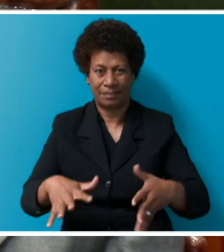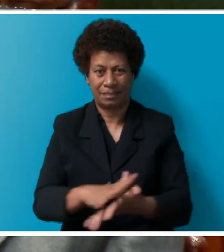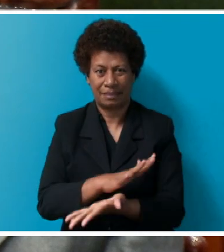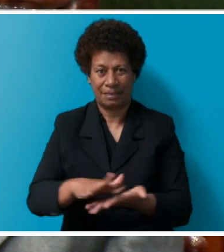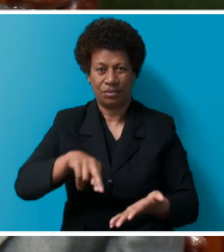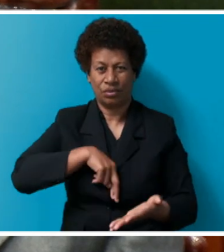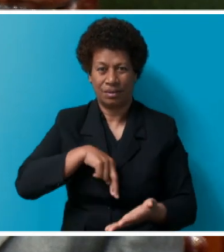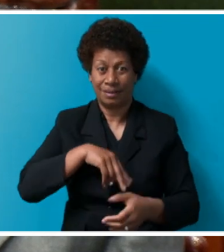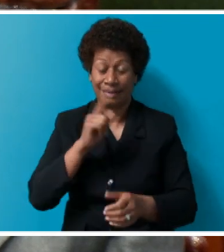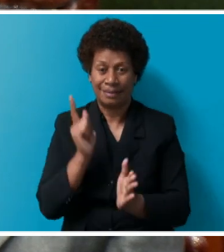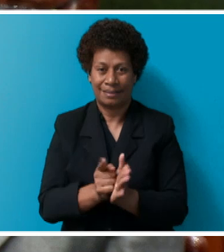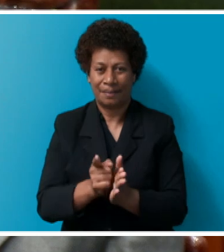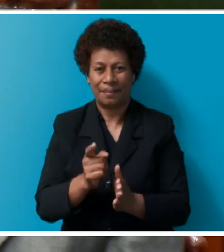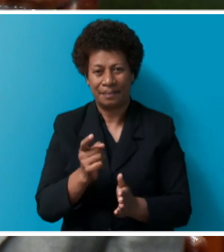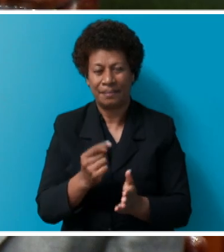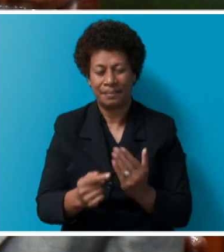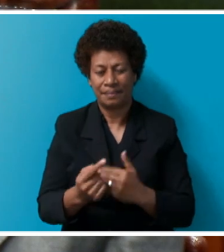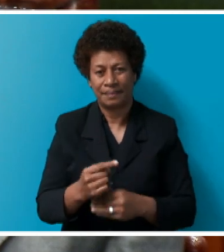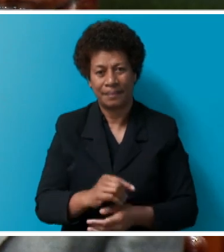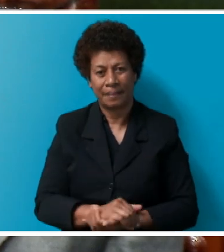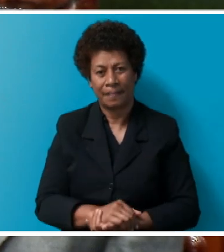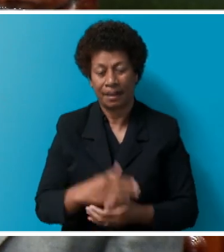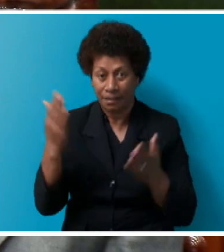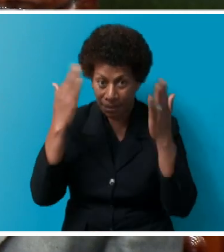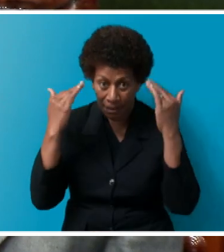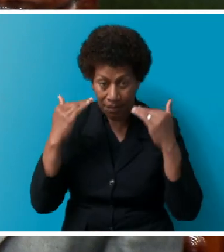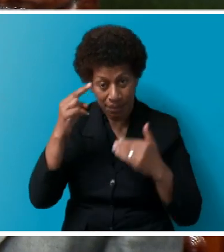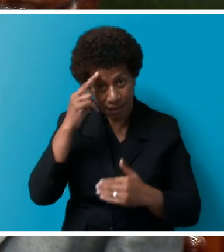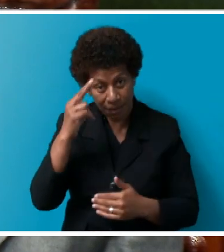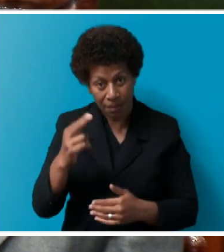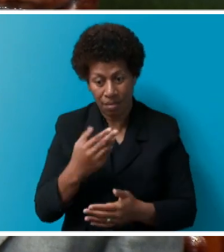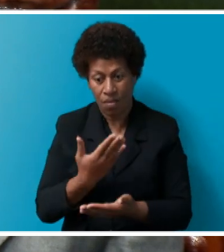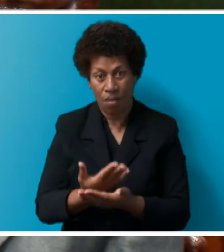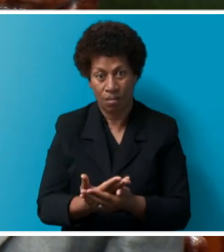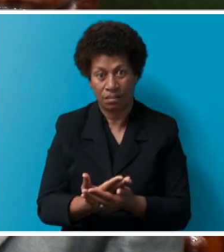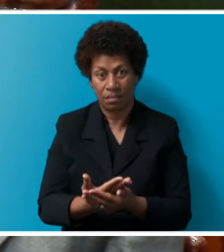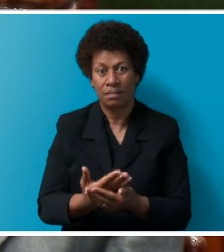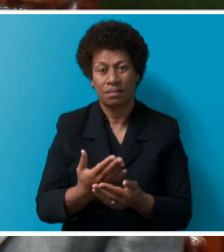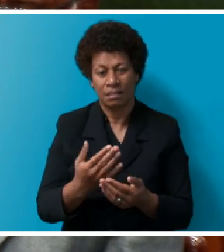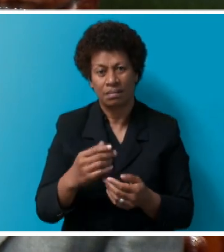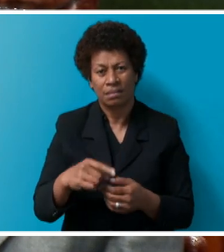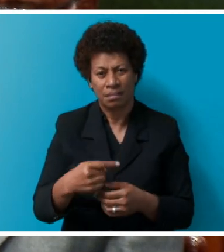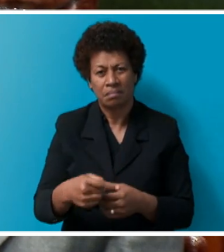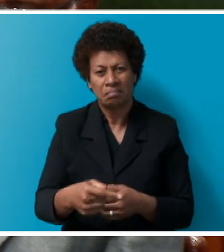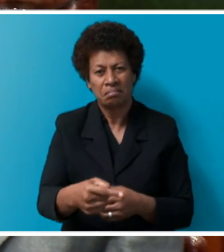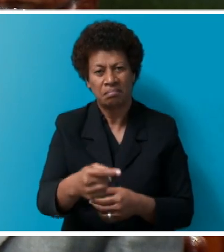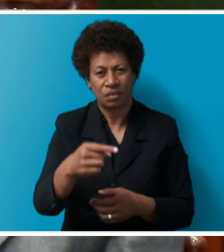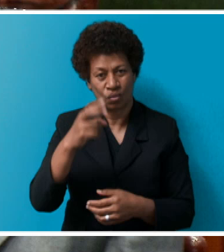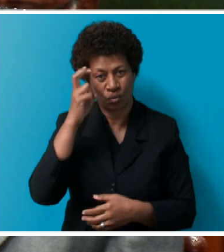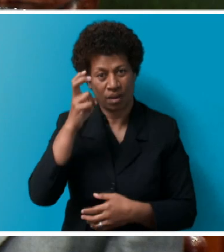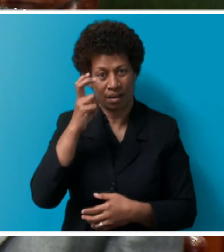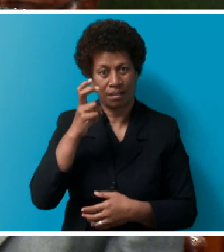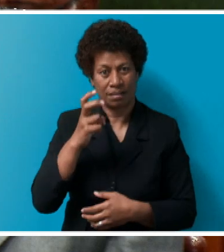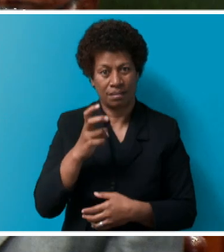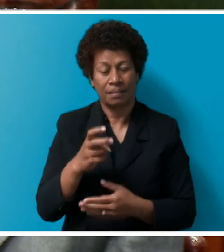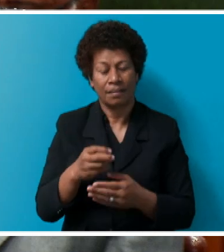and prevention. Mr. Speaker, sir, ongoing training for police personnel has also been enhanced. There is now greater